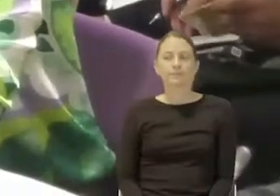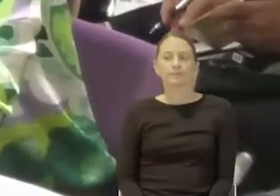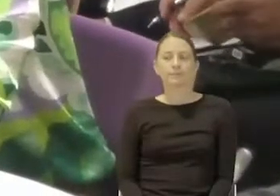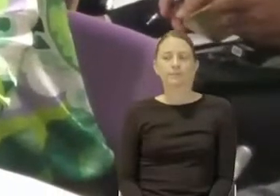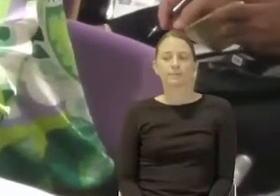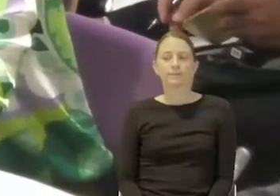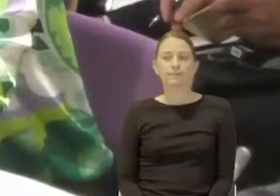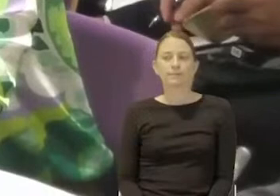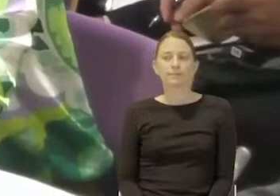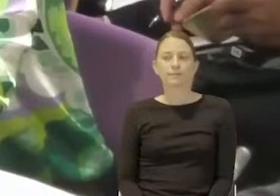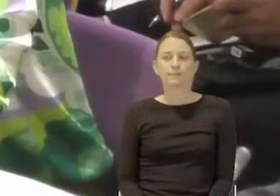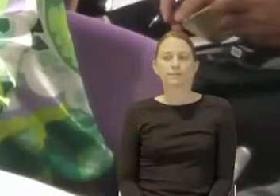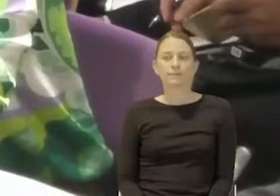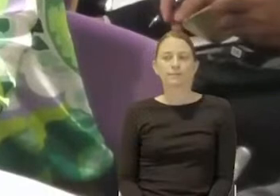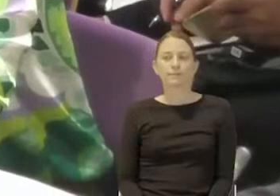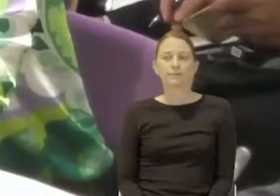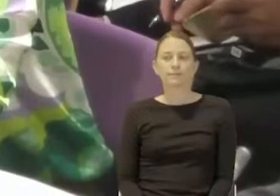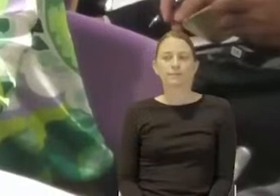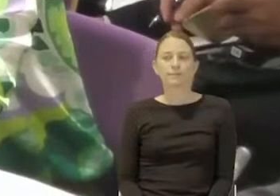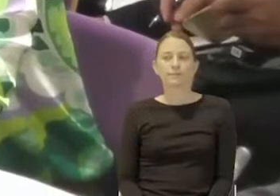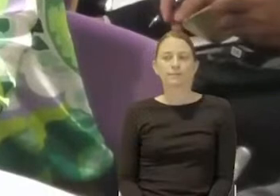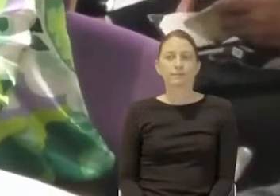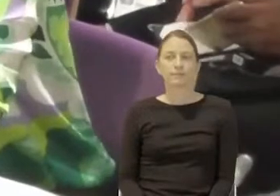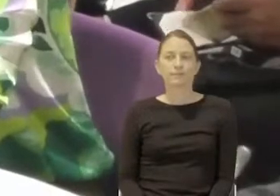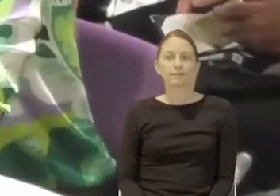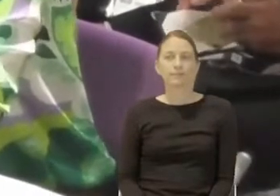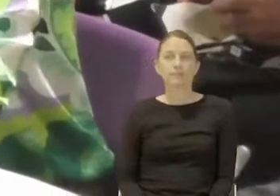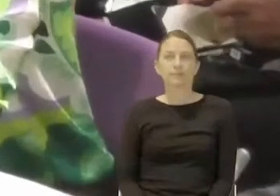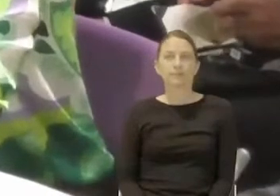The Republic of India will be presenting virtually.